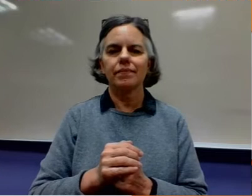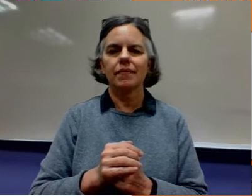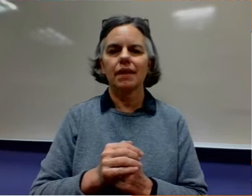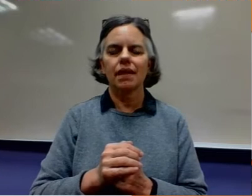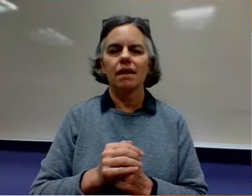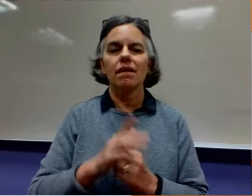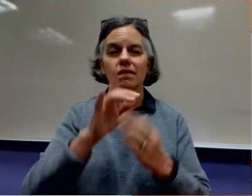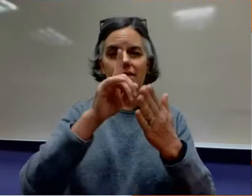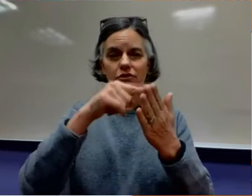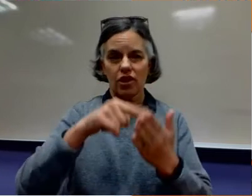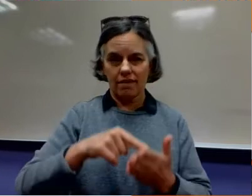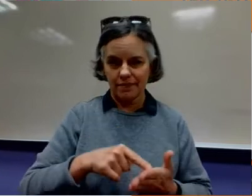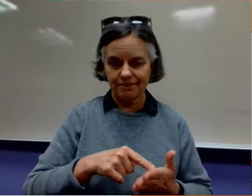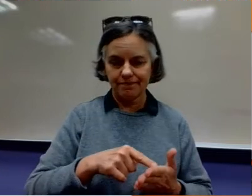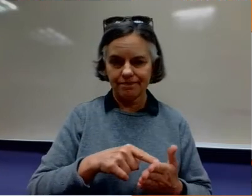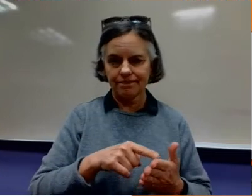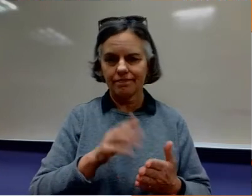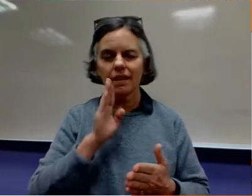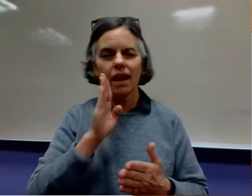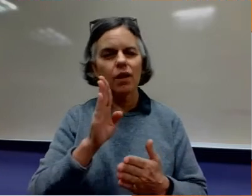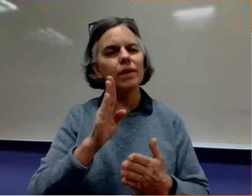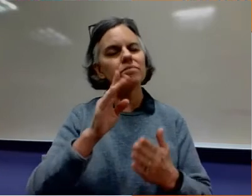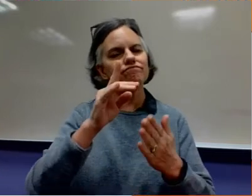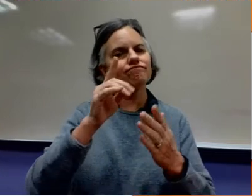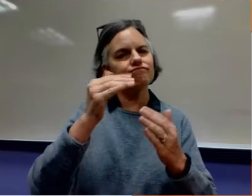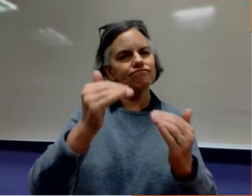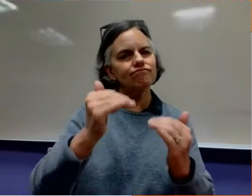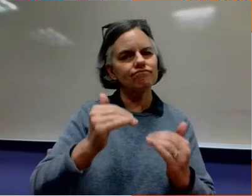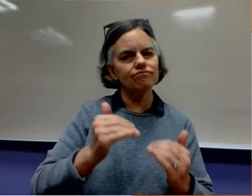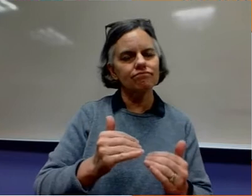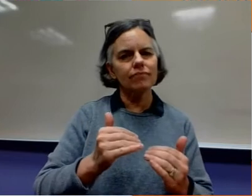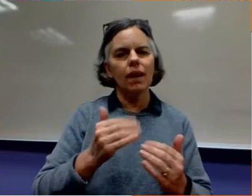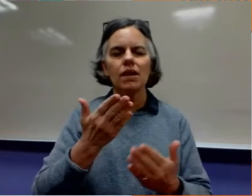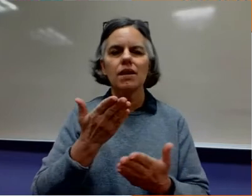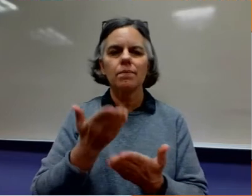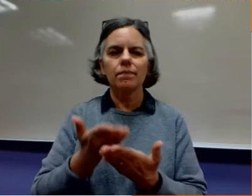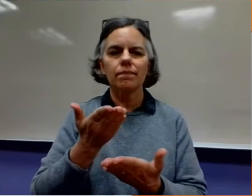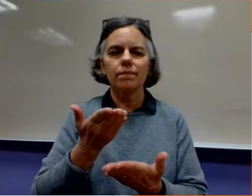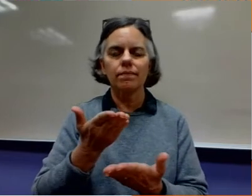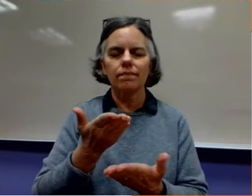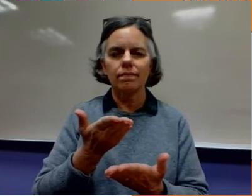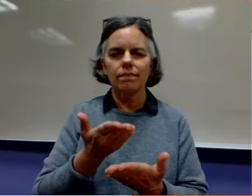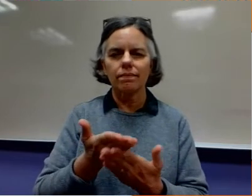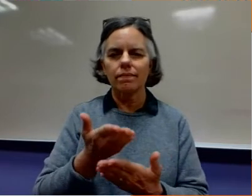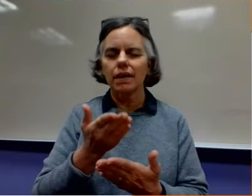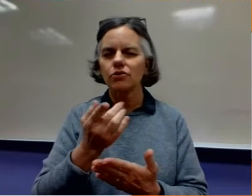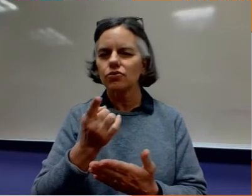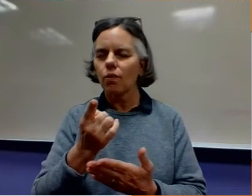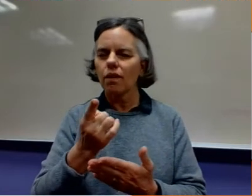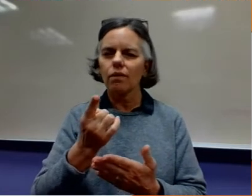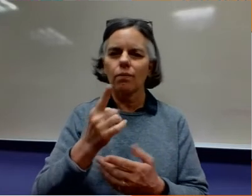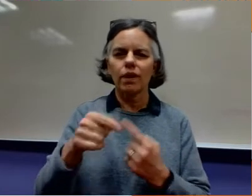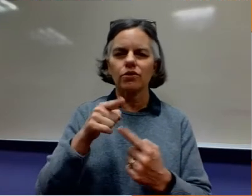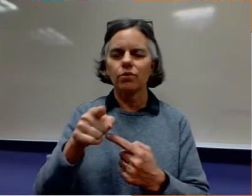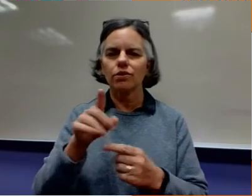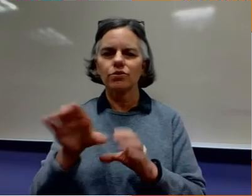this, at the checklist as well. I'll go through these things for you, but just make sure if, as you're going through your